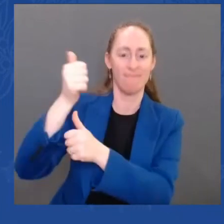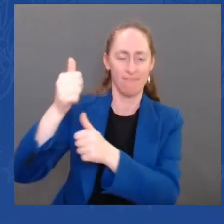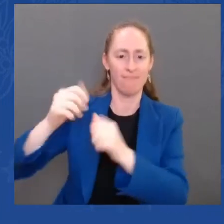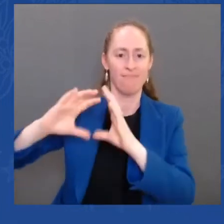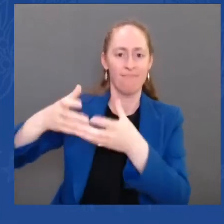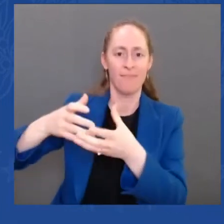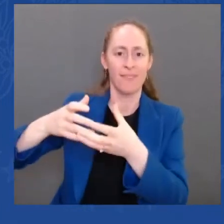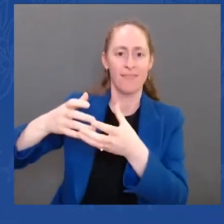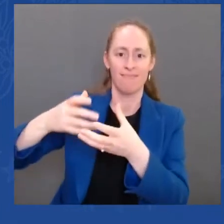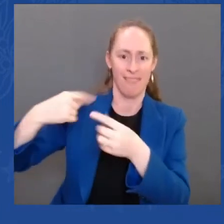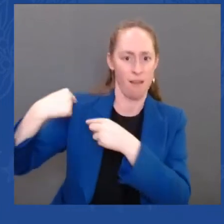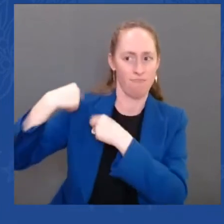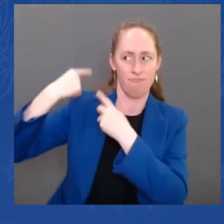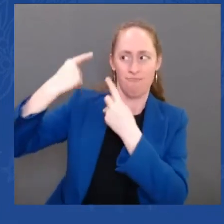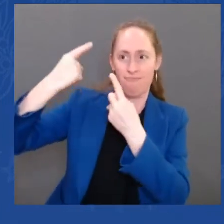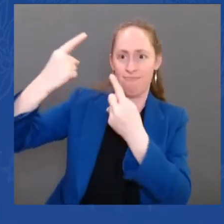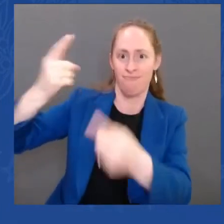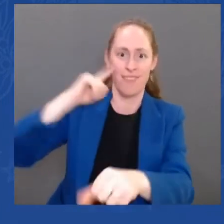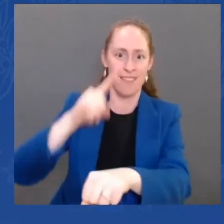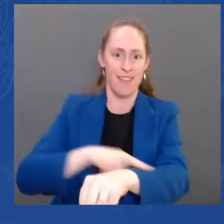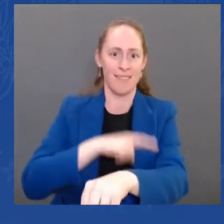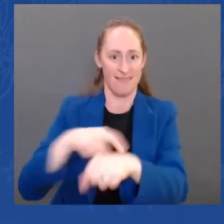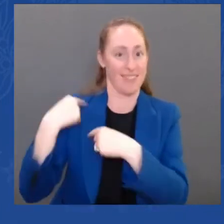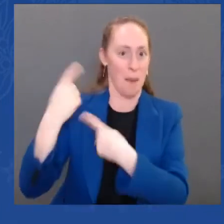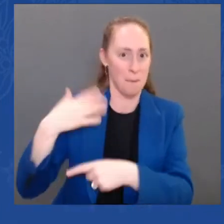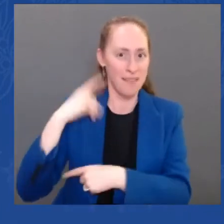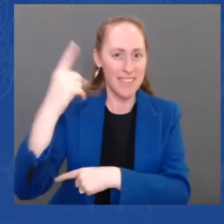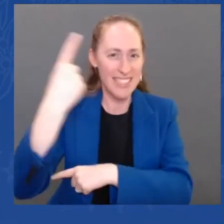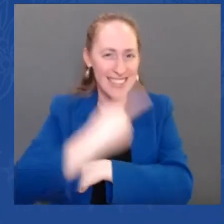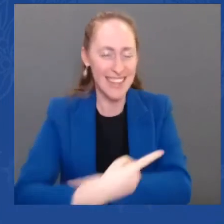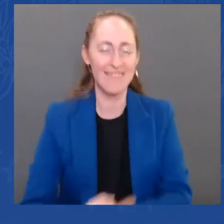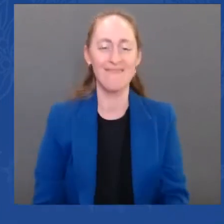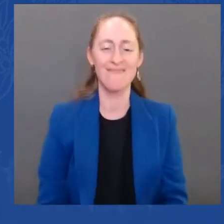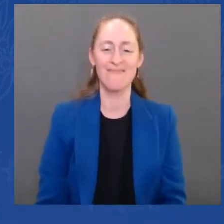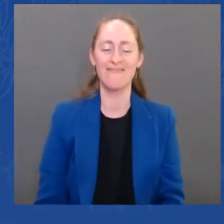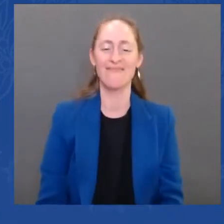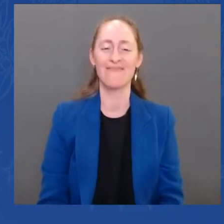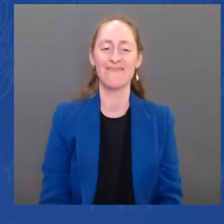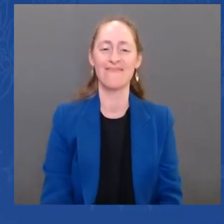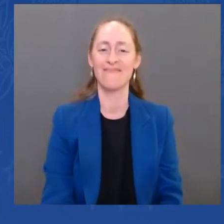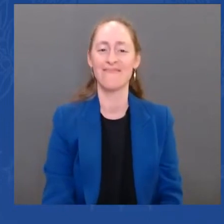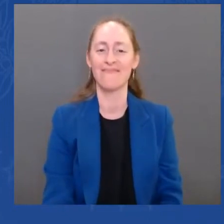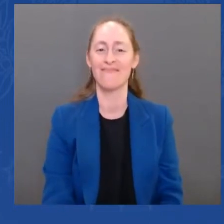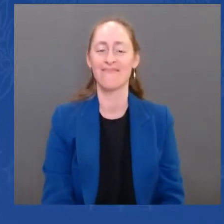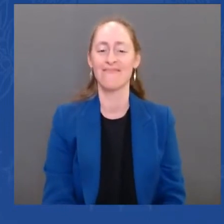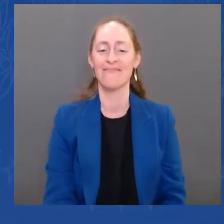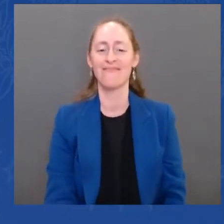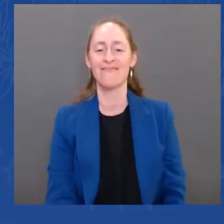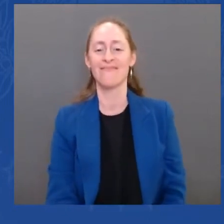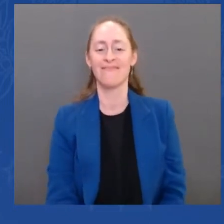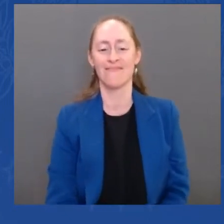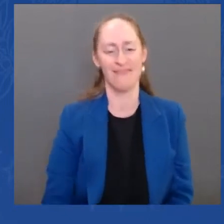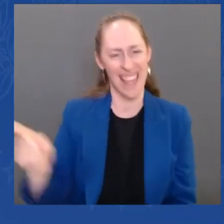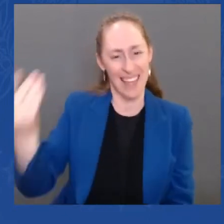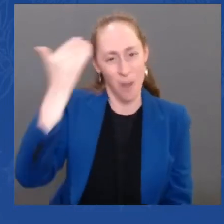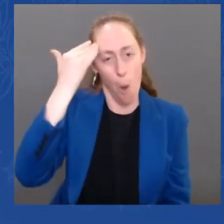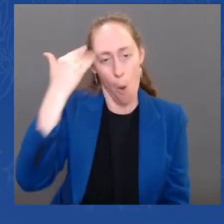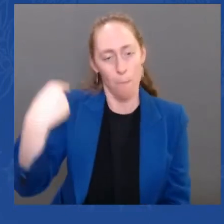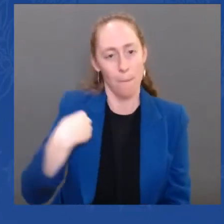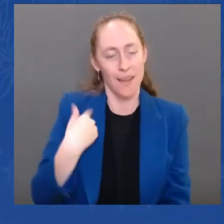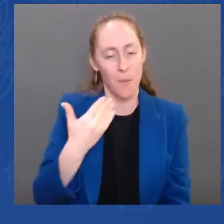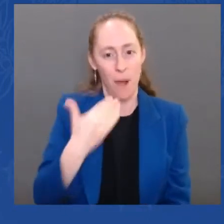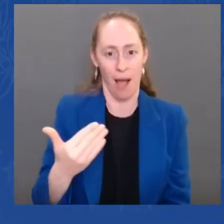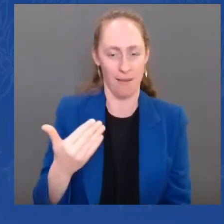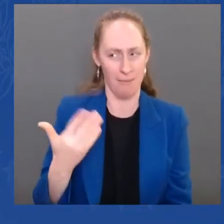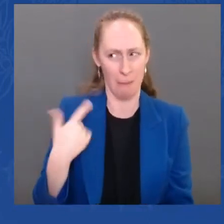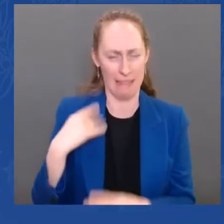this is a fellow who I'm a little concerned to send in because he knows how I think, you know. I mean, he knows so much about me. I'm a little worried. But